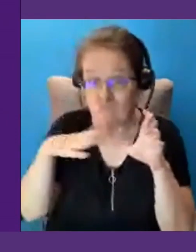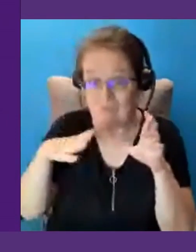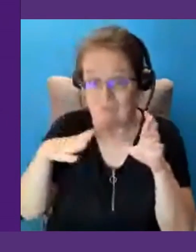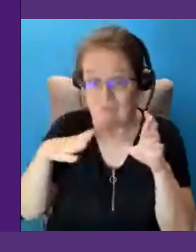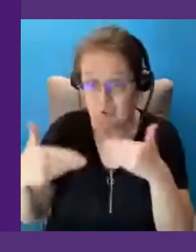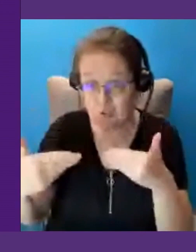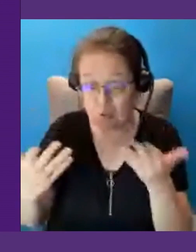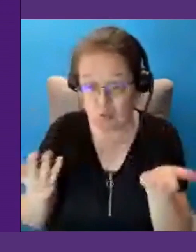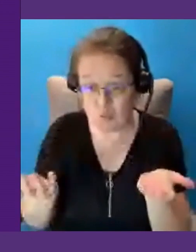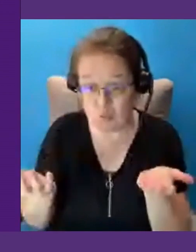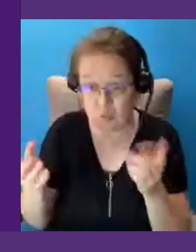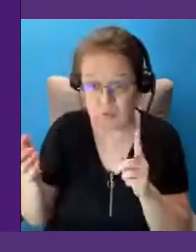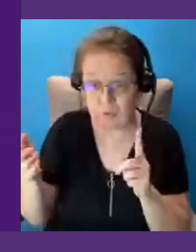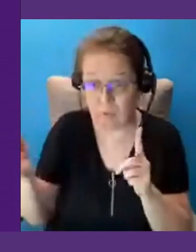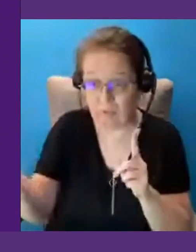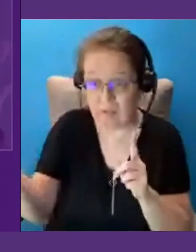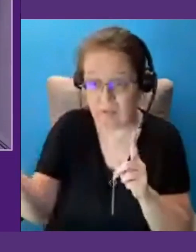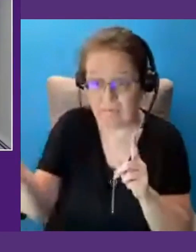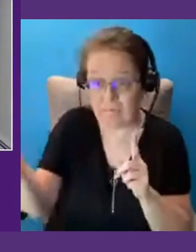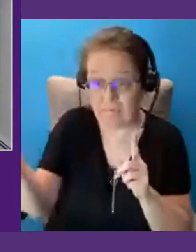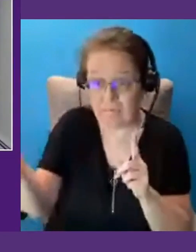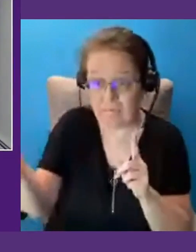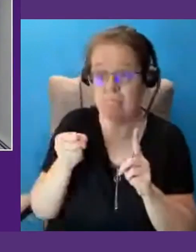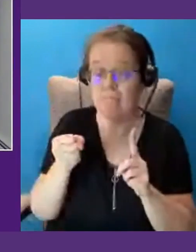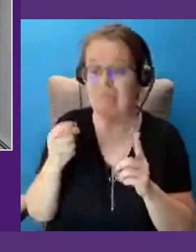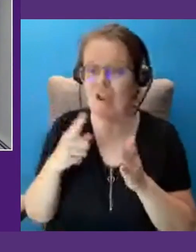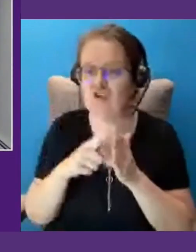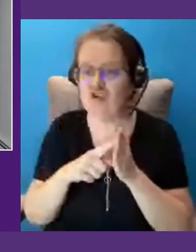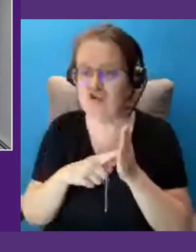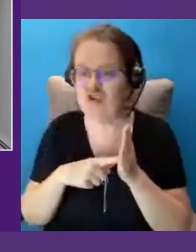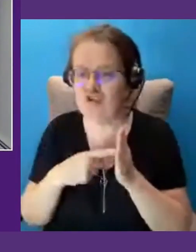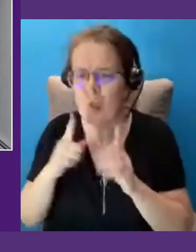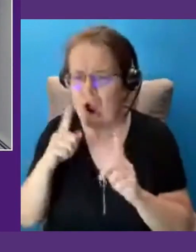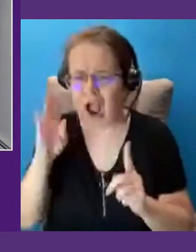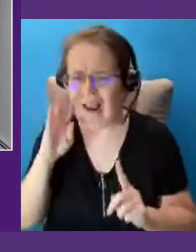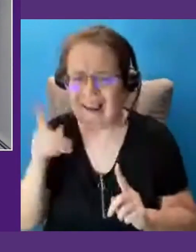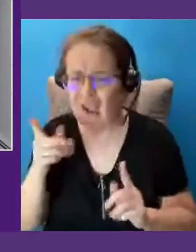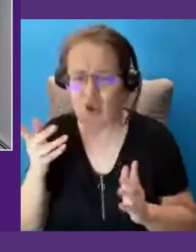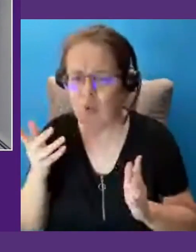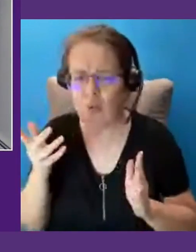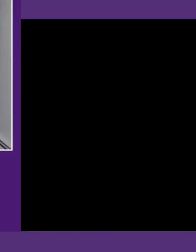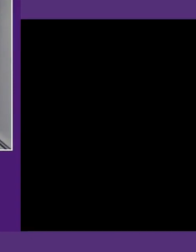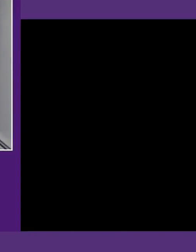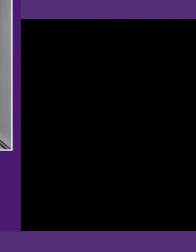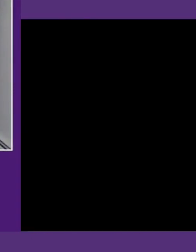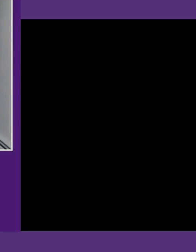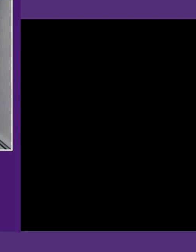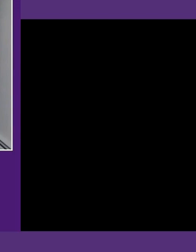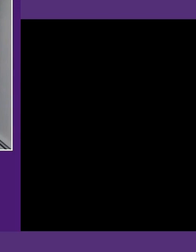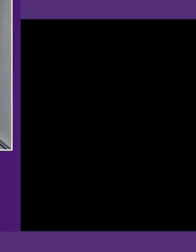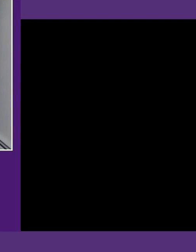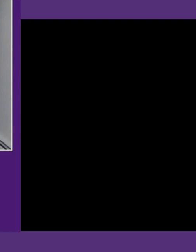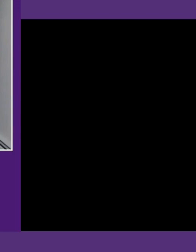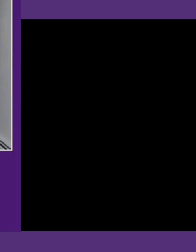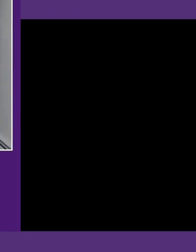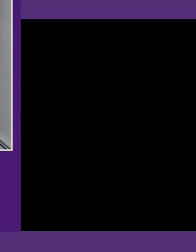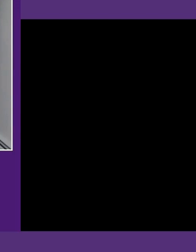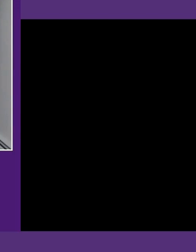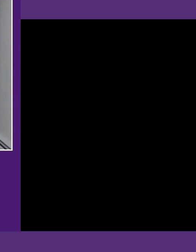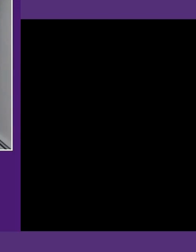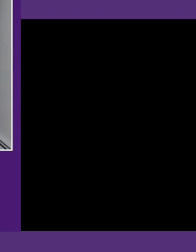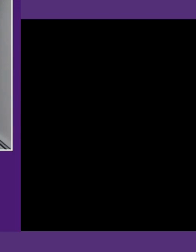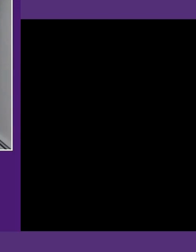Good to bring him in. Jonathan, how are you? I can't hear you. Hear me now? I can hear you now. How are you?